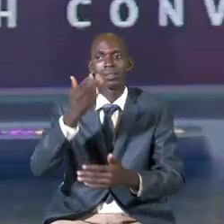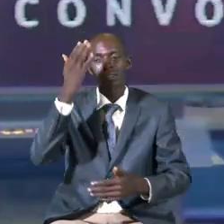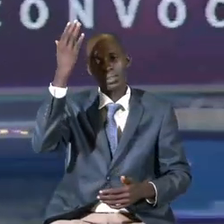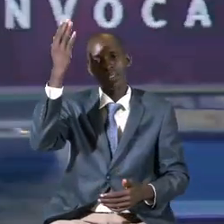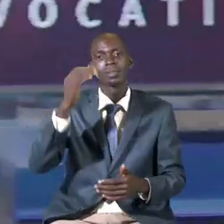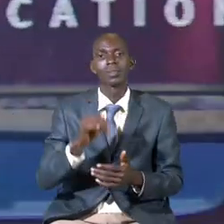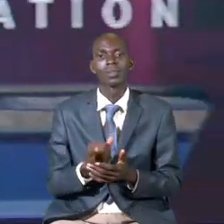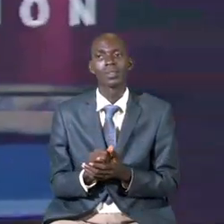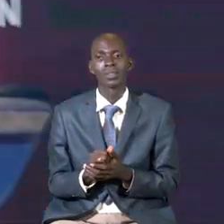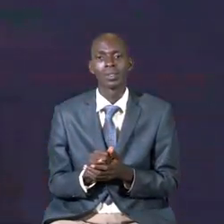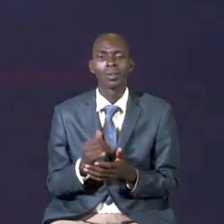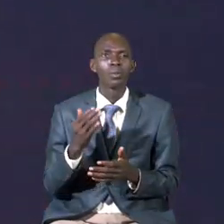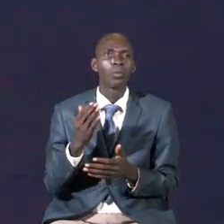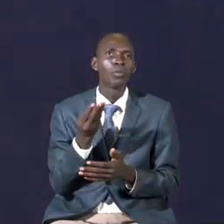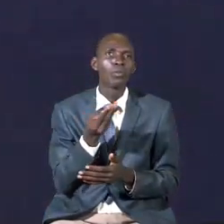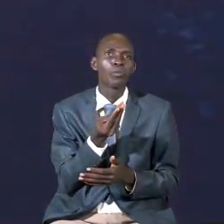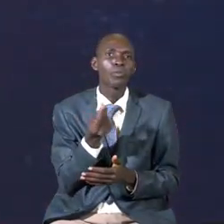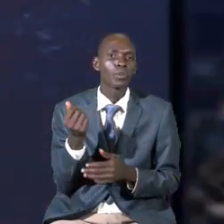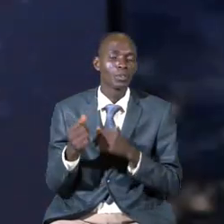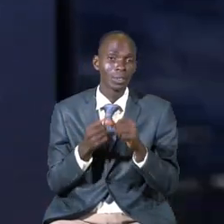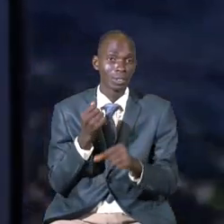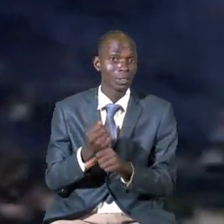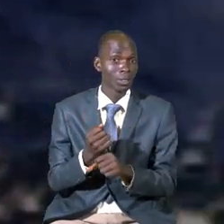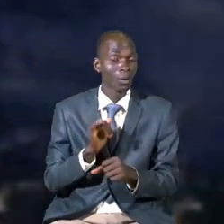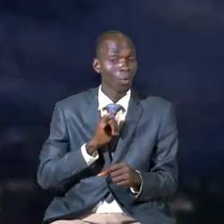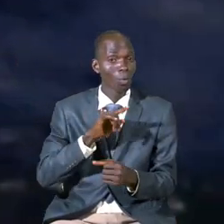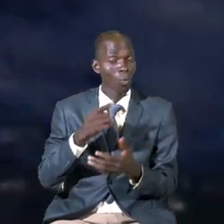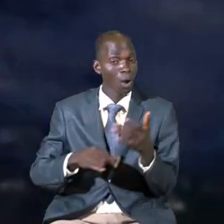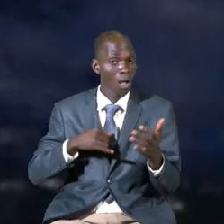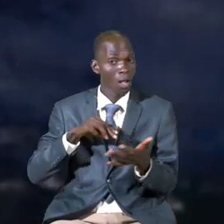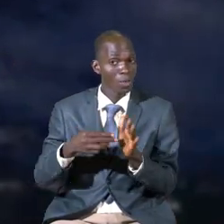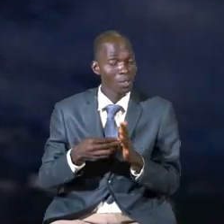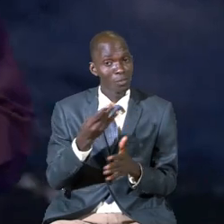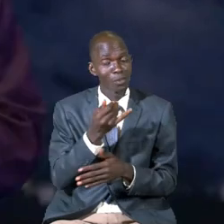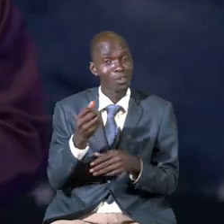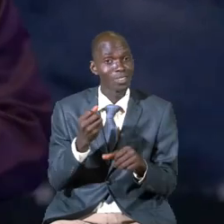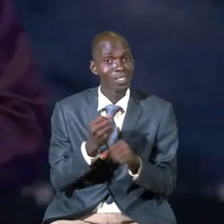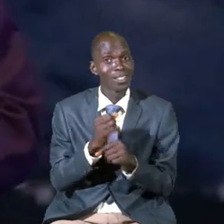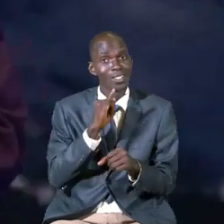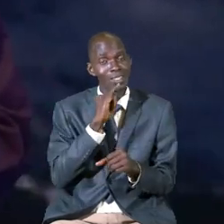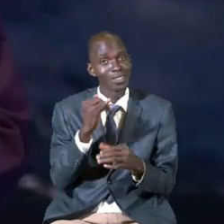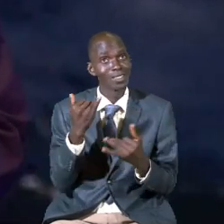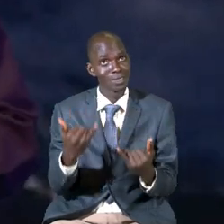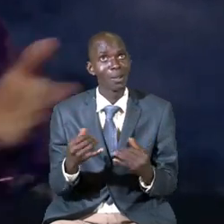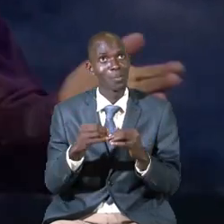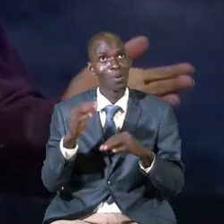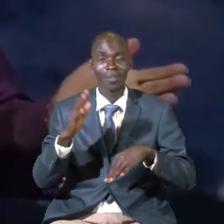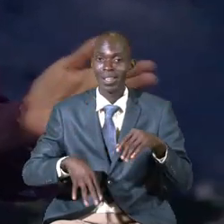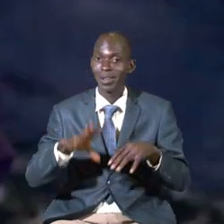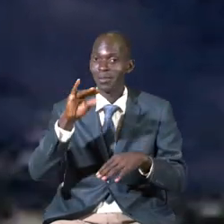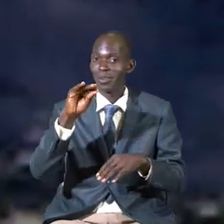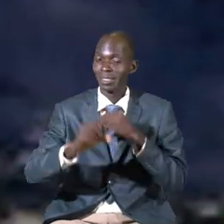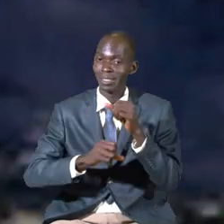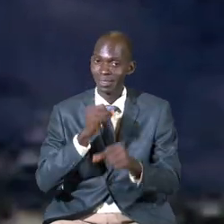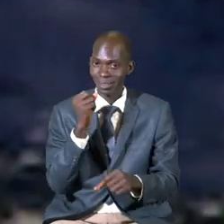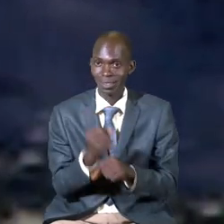some few years ago when i say few years it's not more than 50 years the fifth of